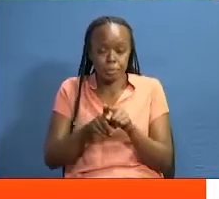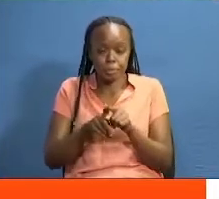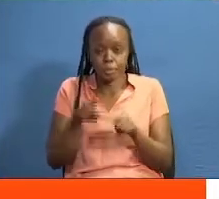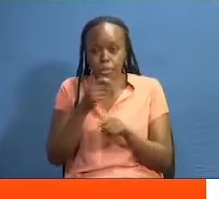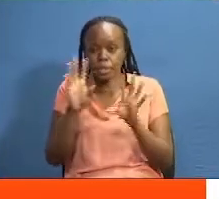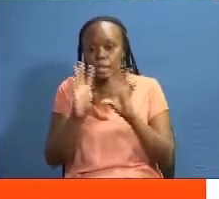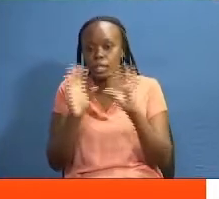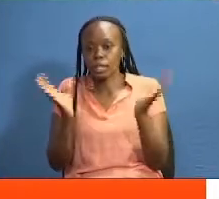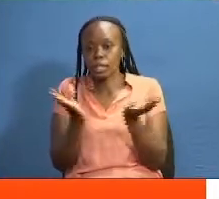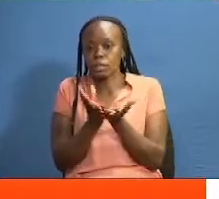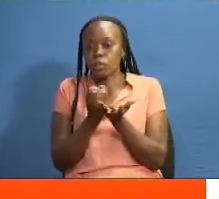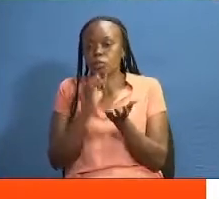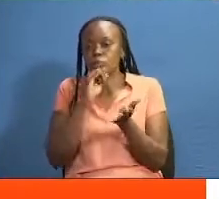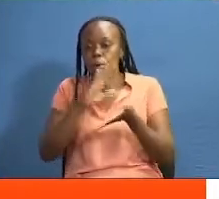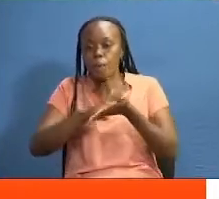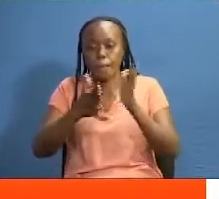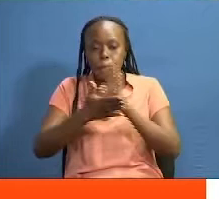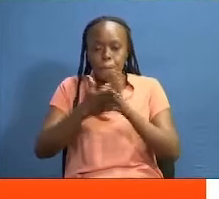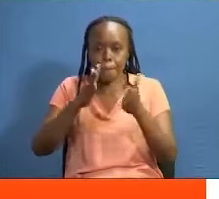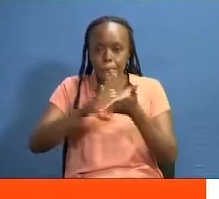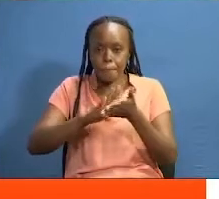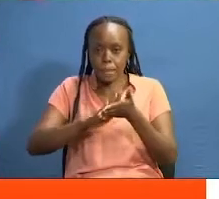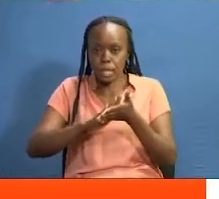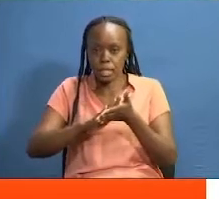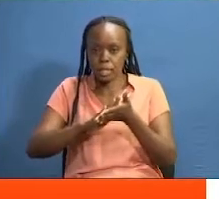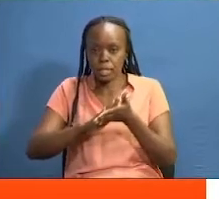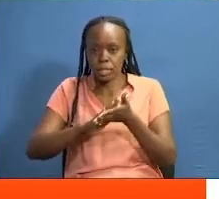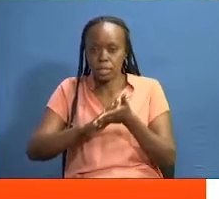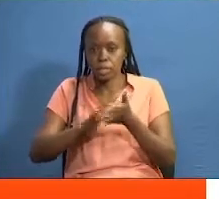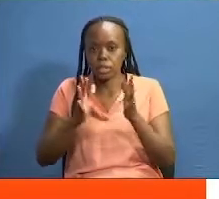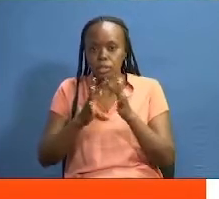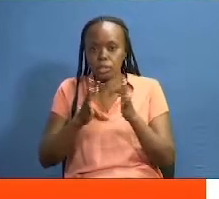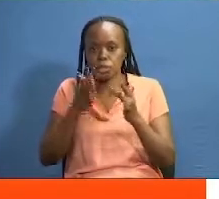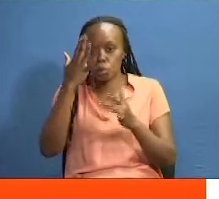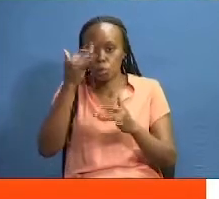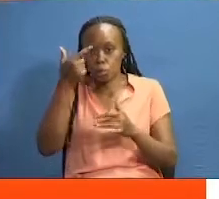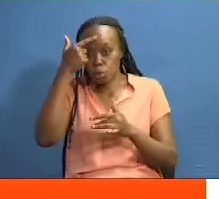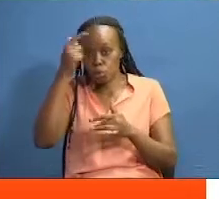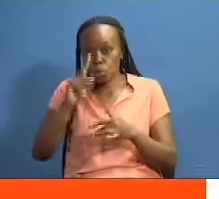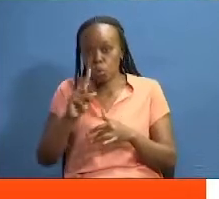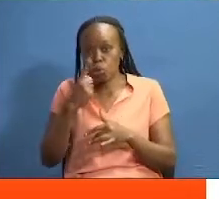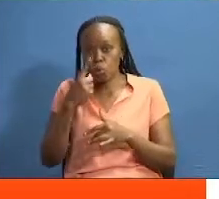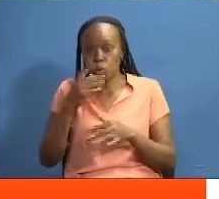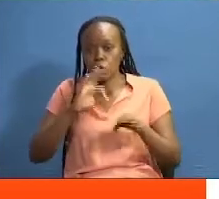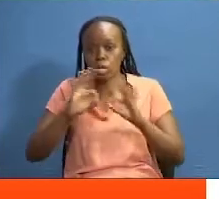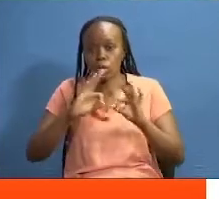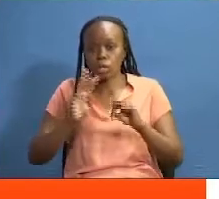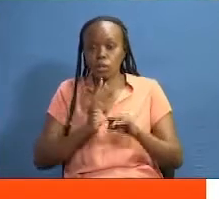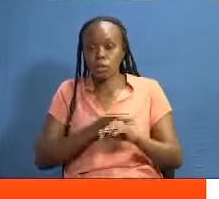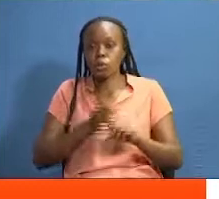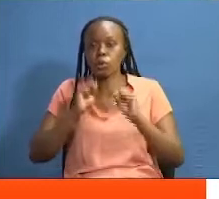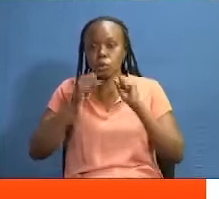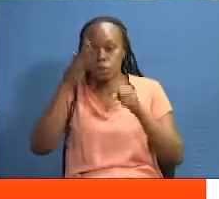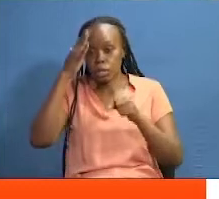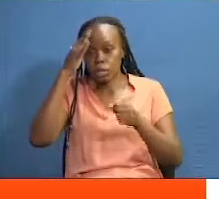The world is becoming a bit technical. Why? Because one, if we can